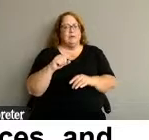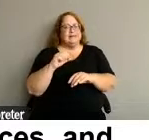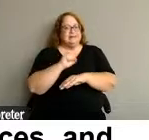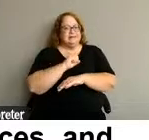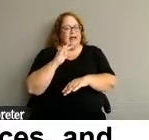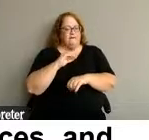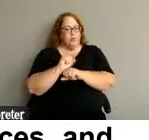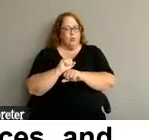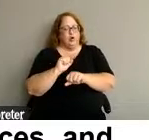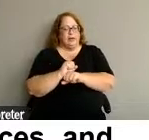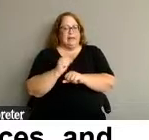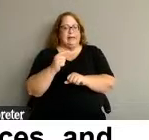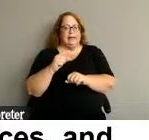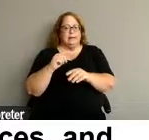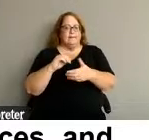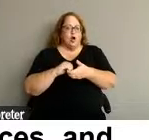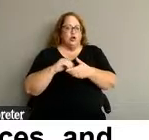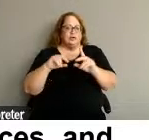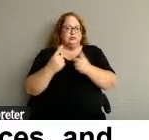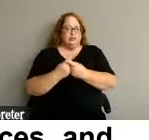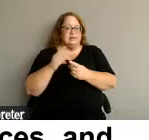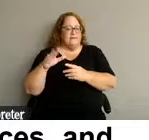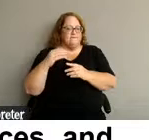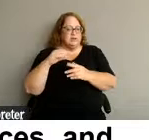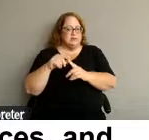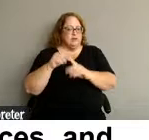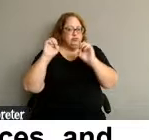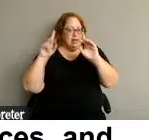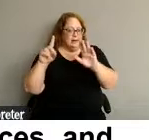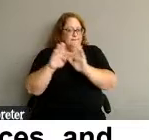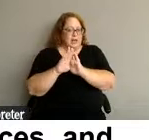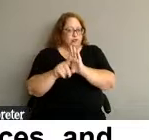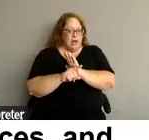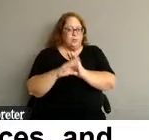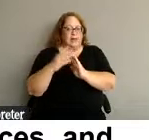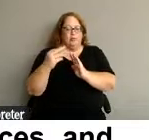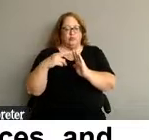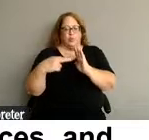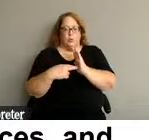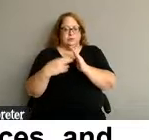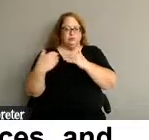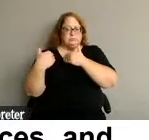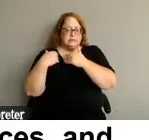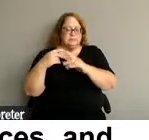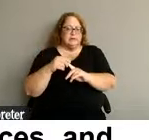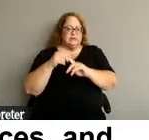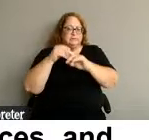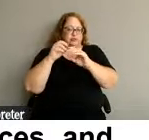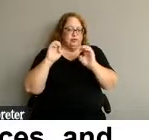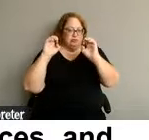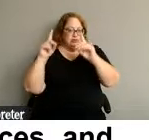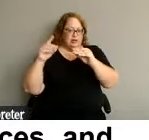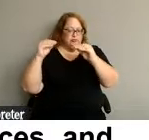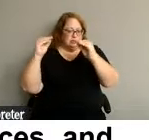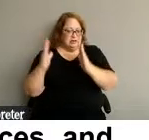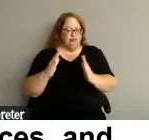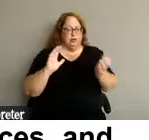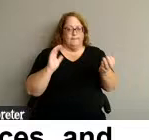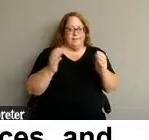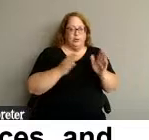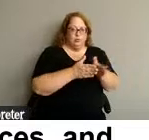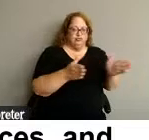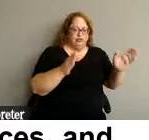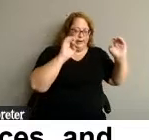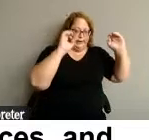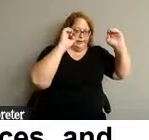may have that special ed background, and the roles and responsibilities of a special education educator compared to a